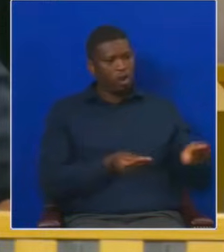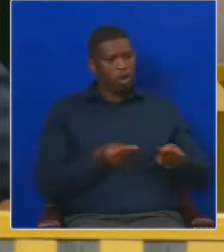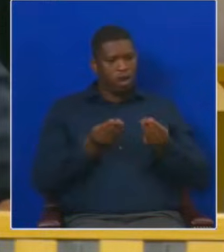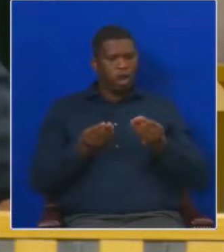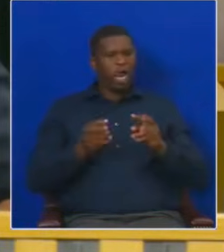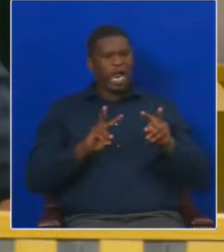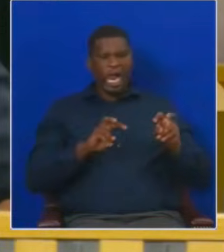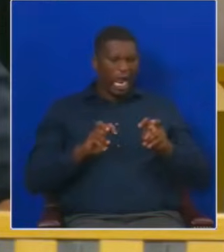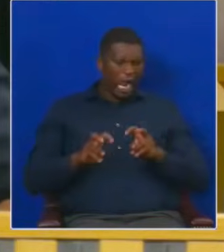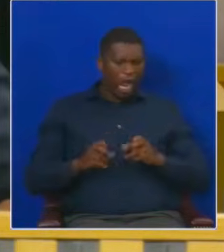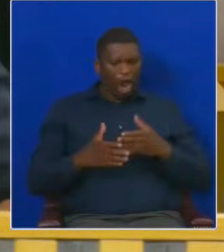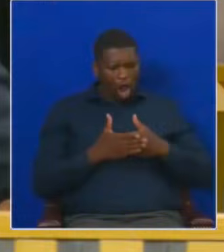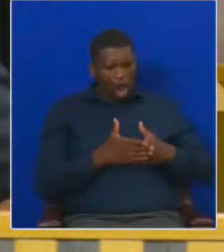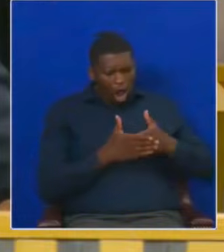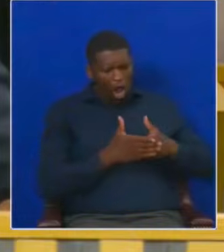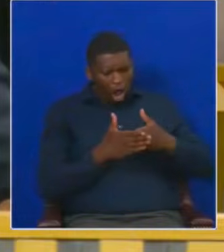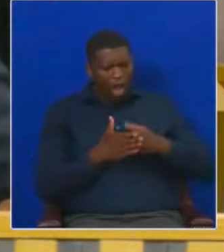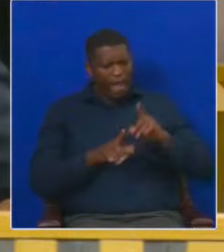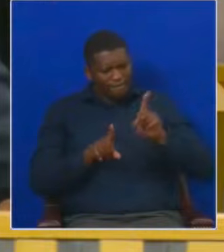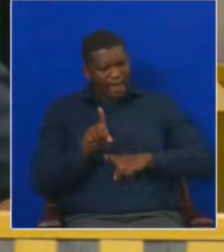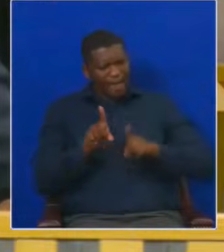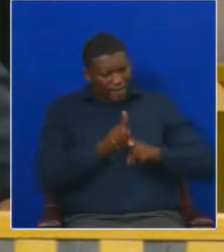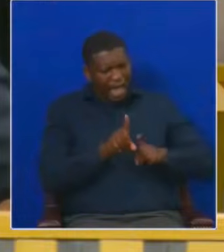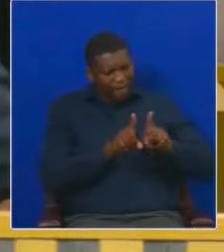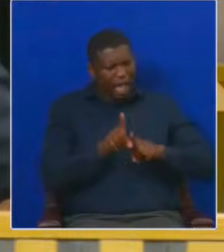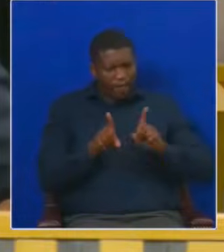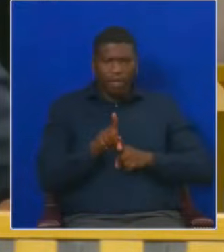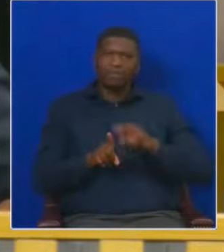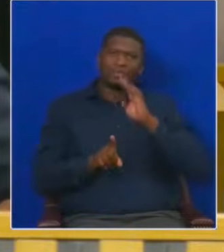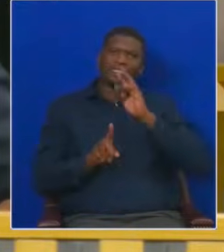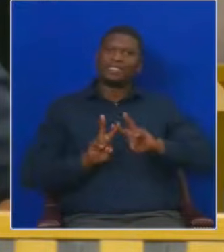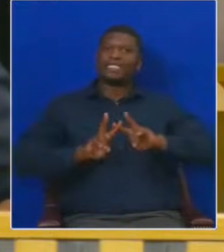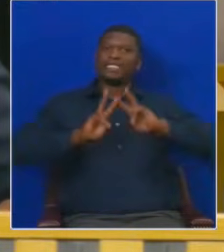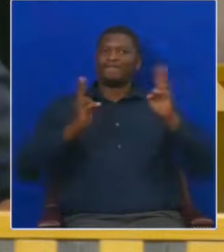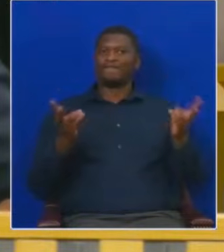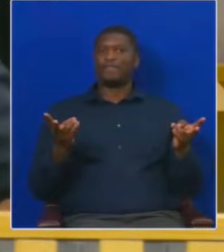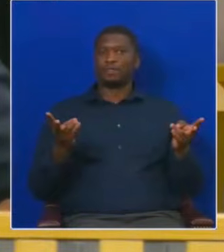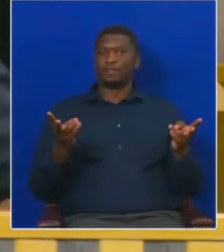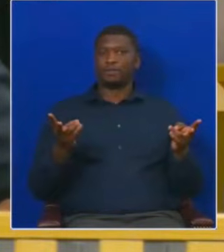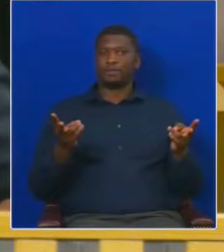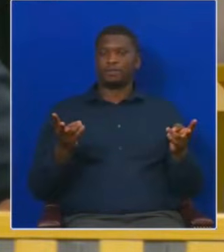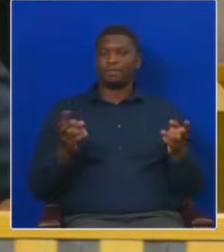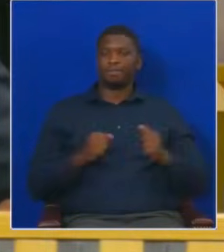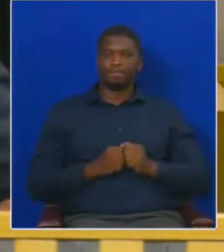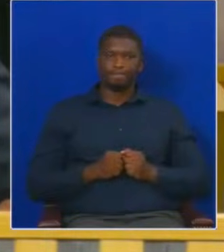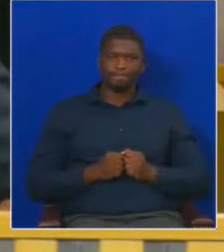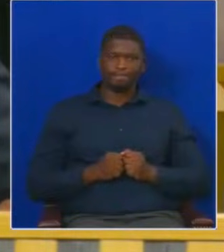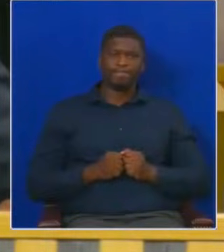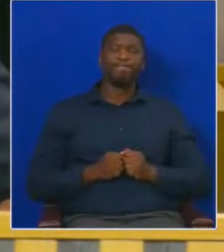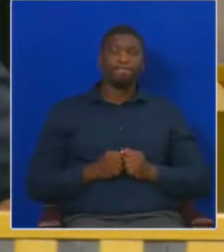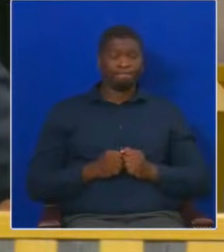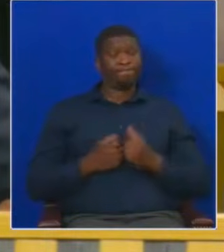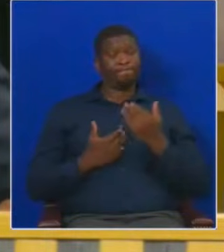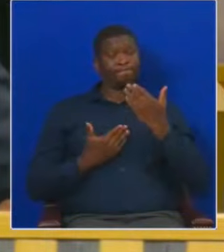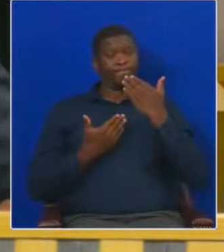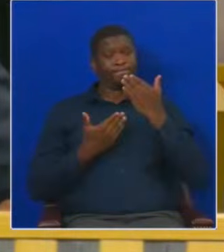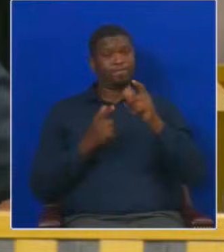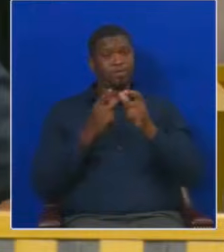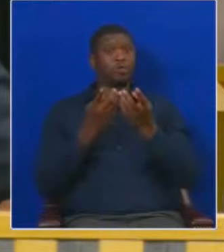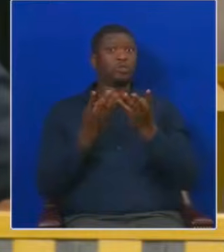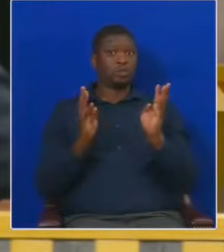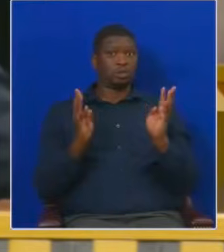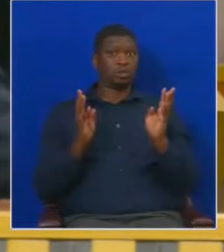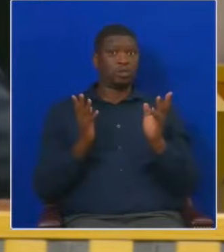not being downloadable. No, thank you, Commissioners. These phones